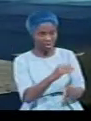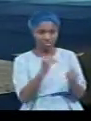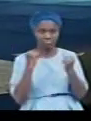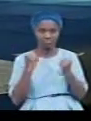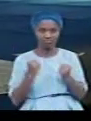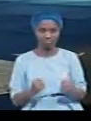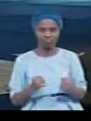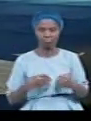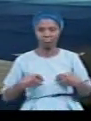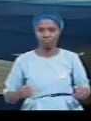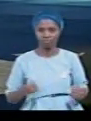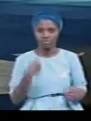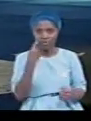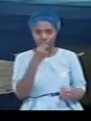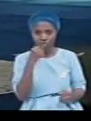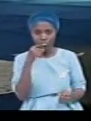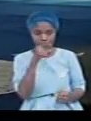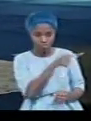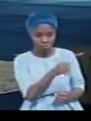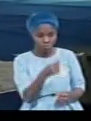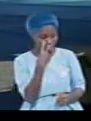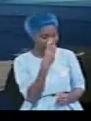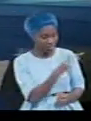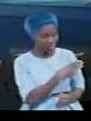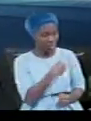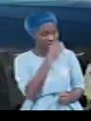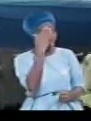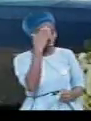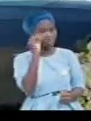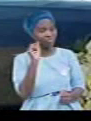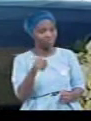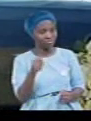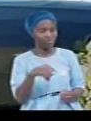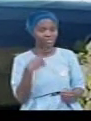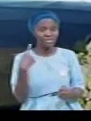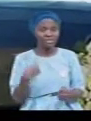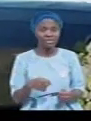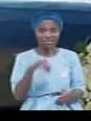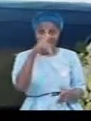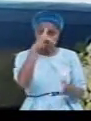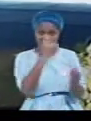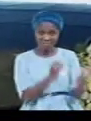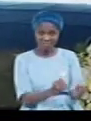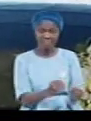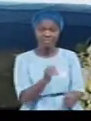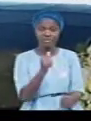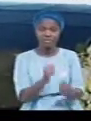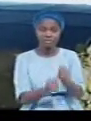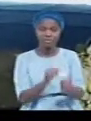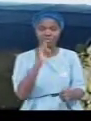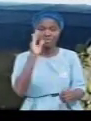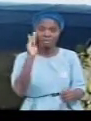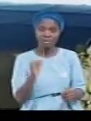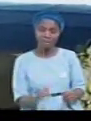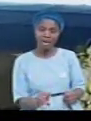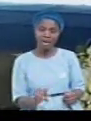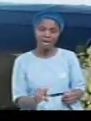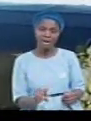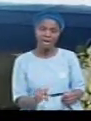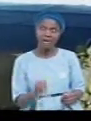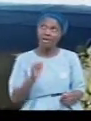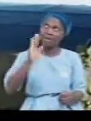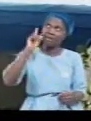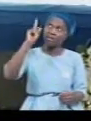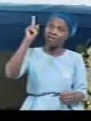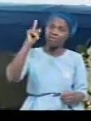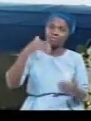ye see and know, yea, the faith which is by him has